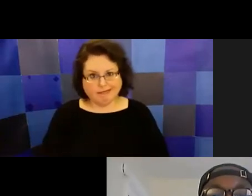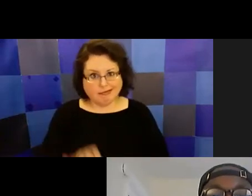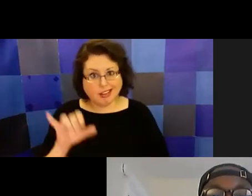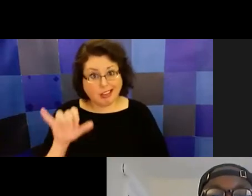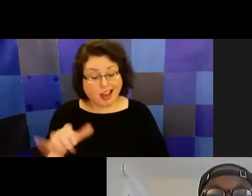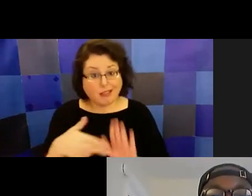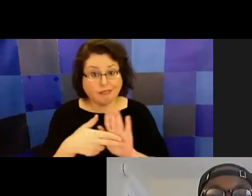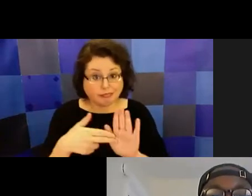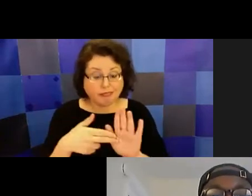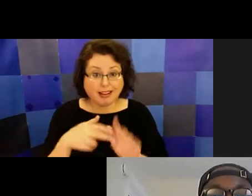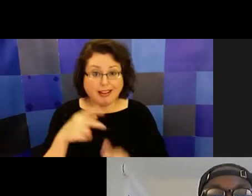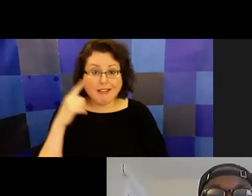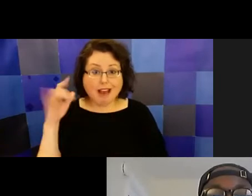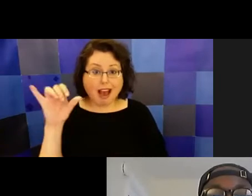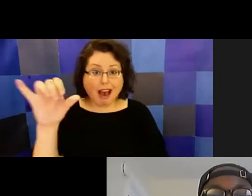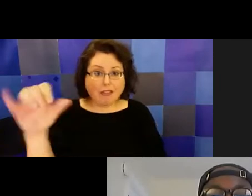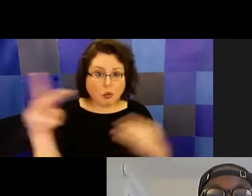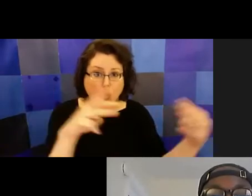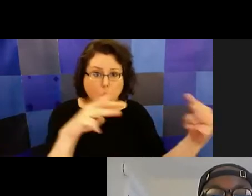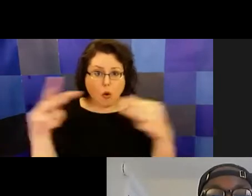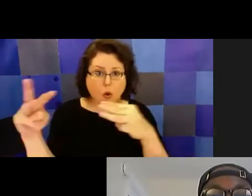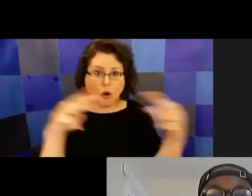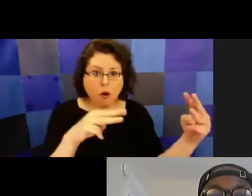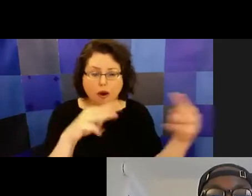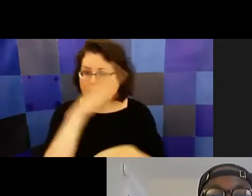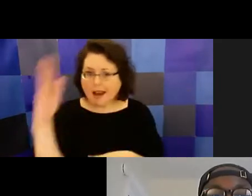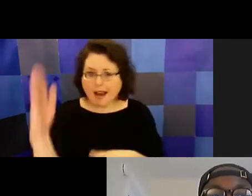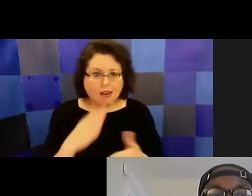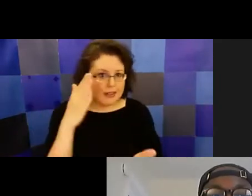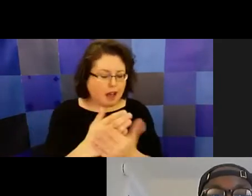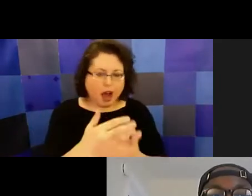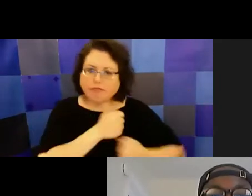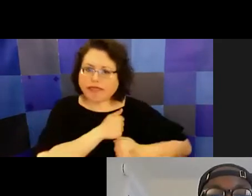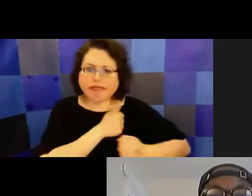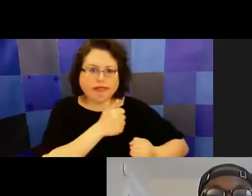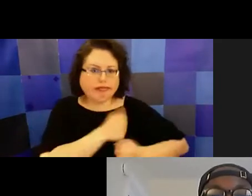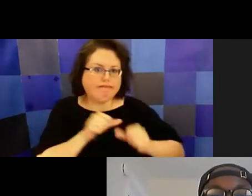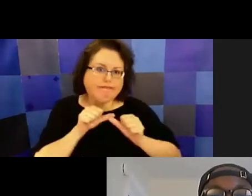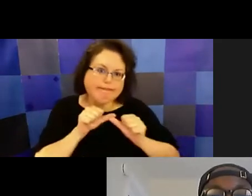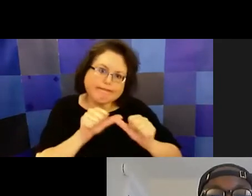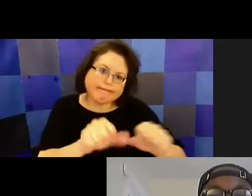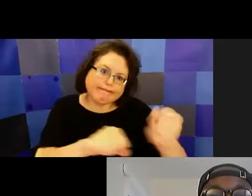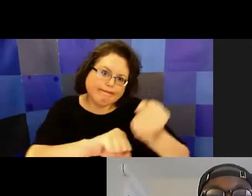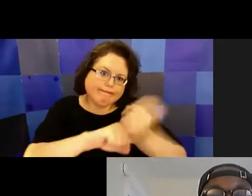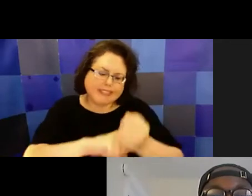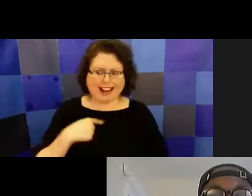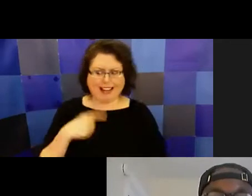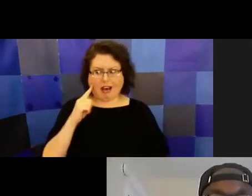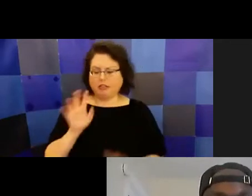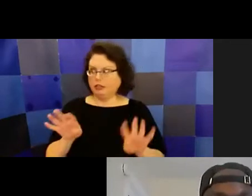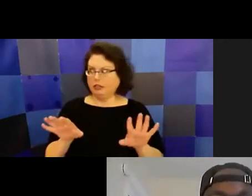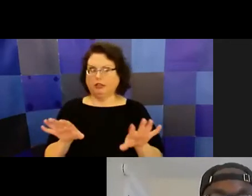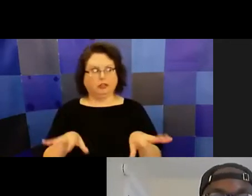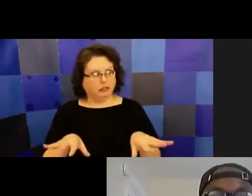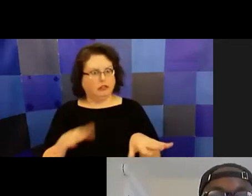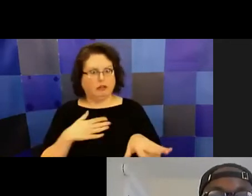endless war, right? And imperialism and militarism. And I just thought, my God, you